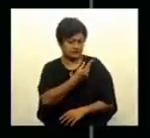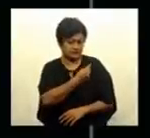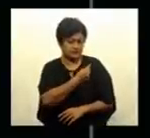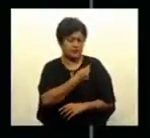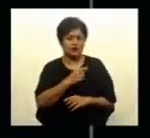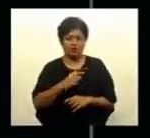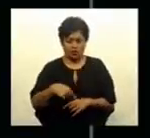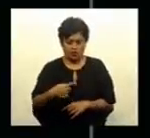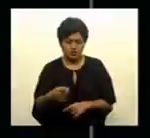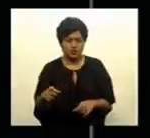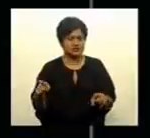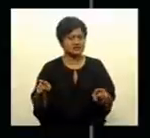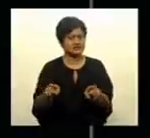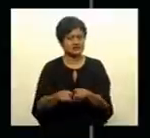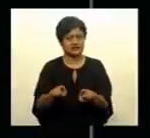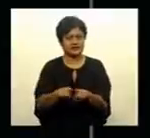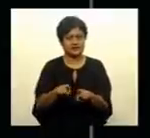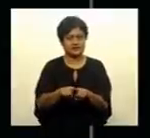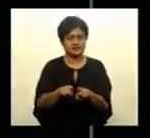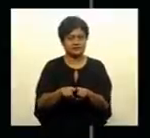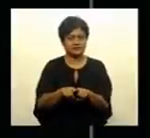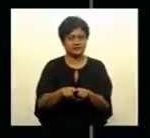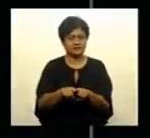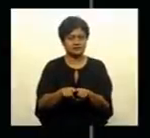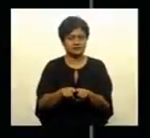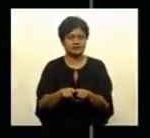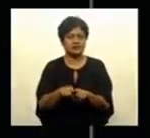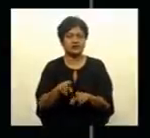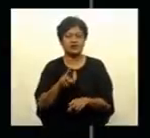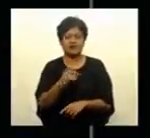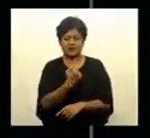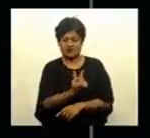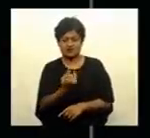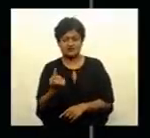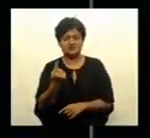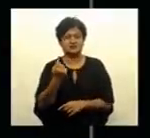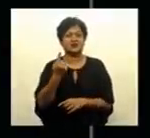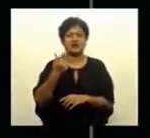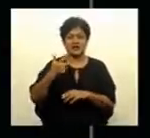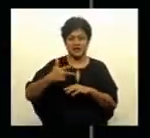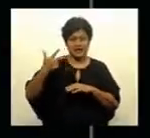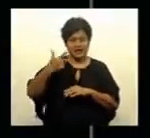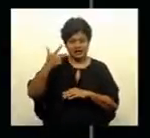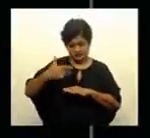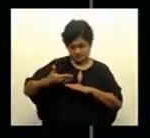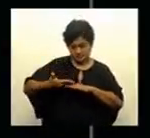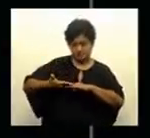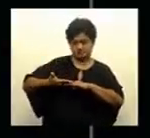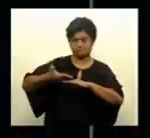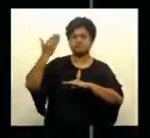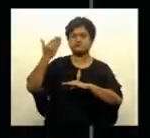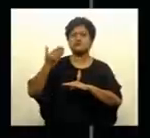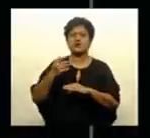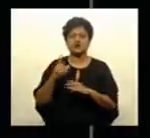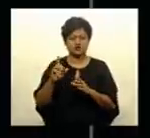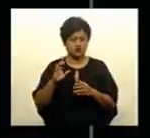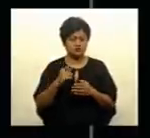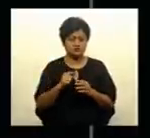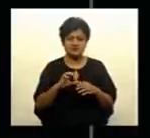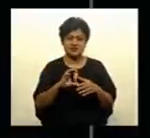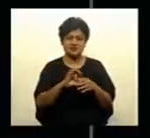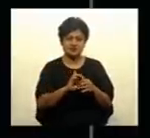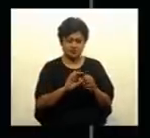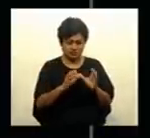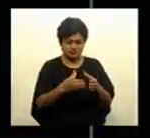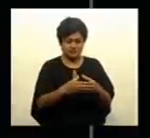the same, with the vaccines recommended for individuals aged 18 years and over. The joint statement says